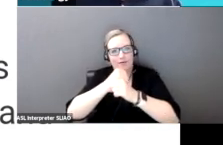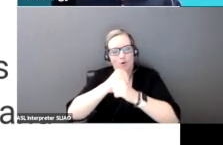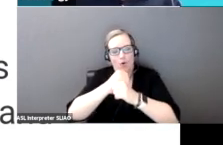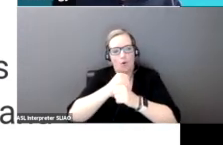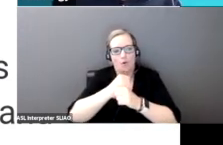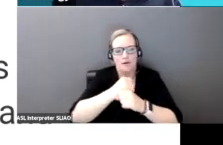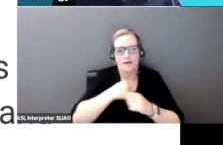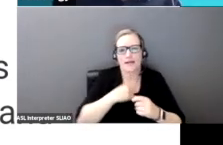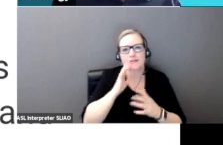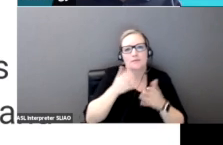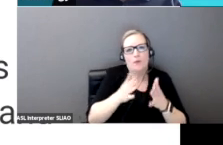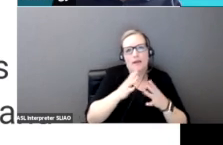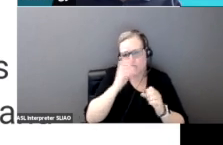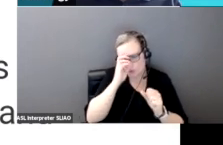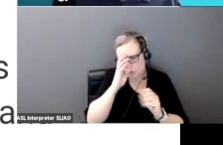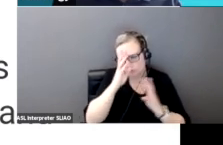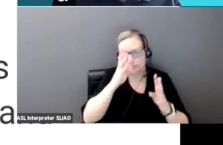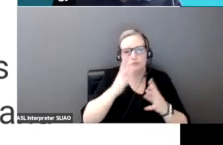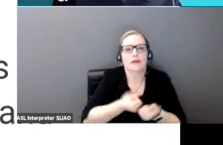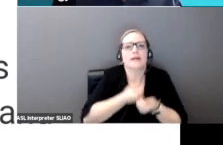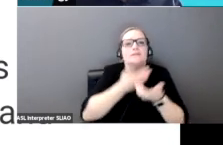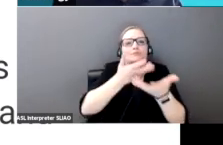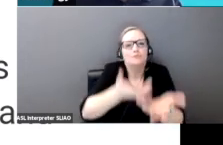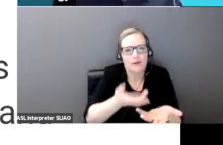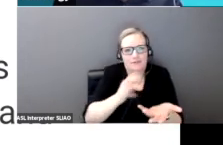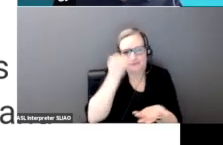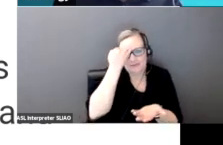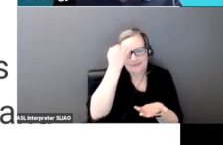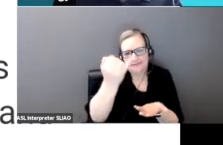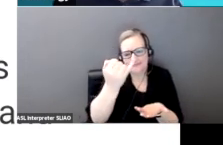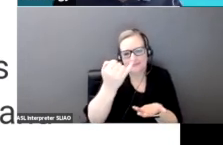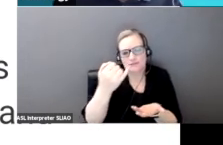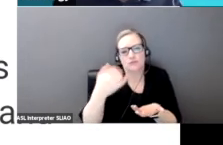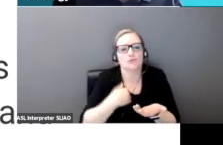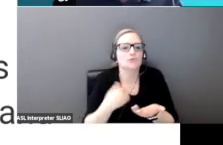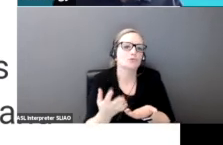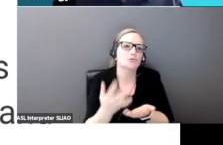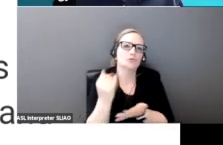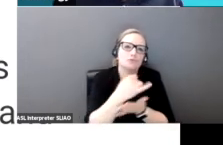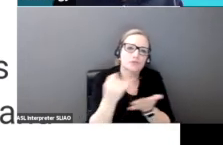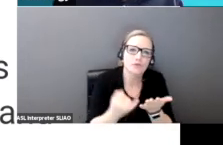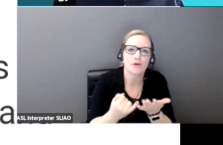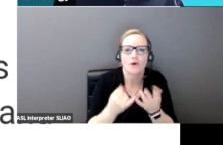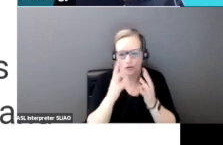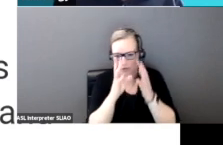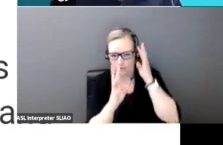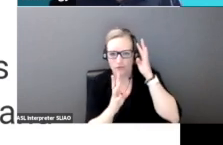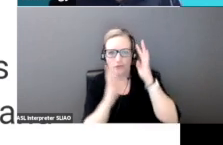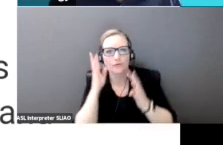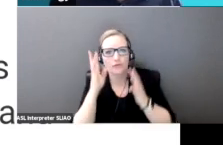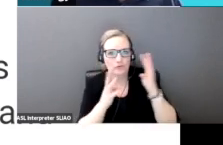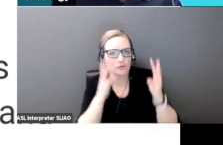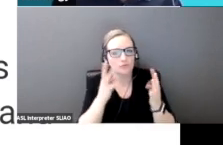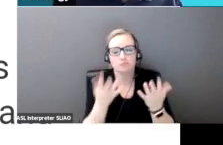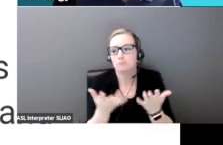So the right of creators over use and distribution of their literary and artistic creations. And this can include